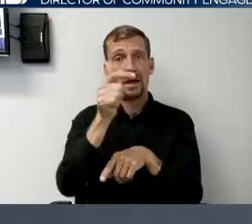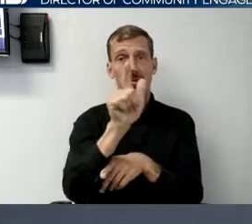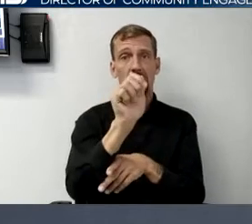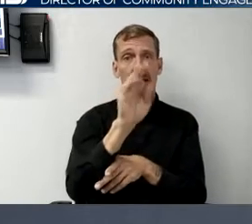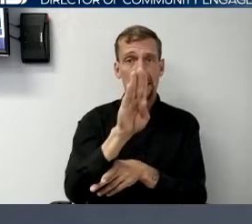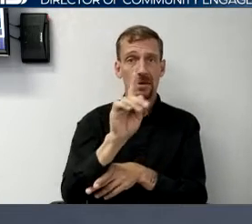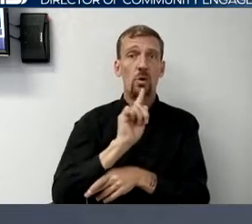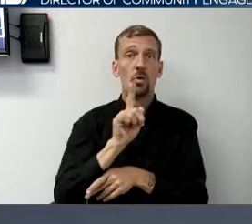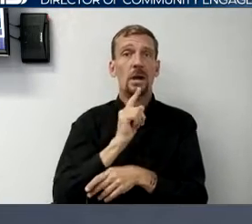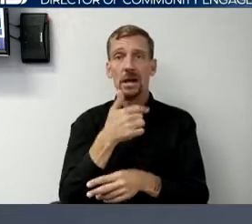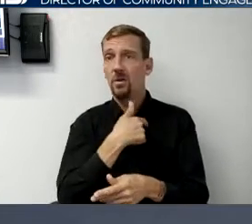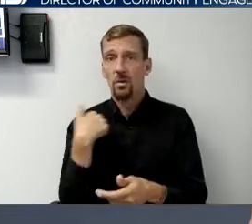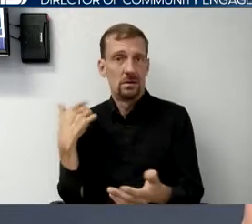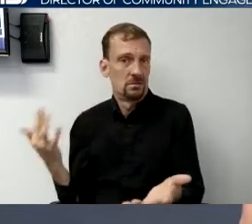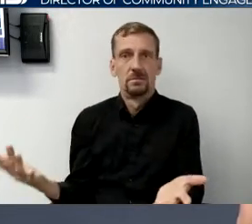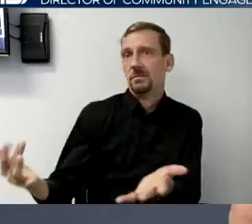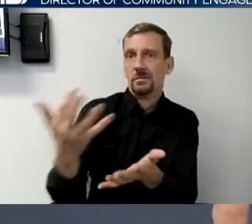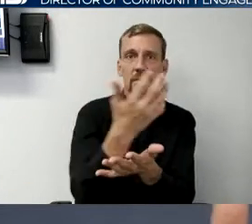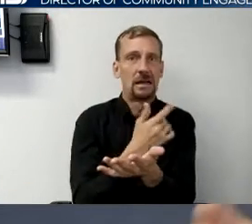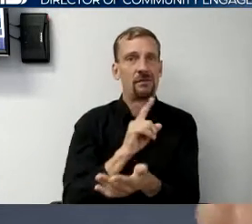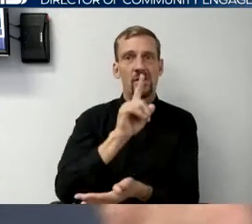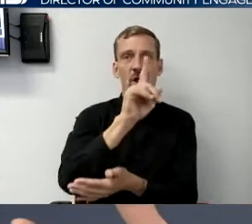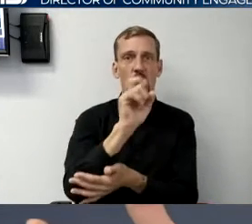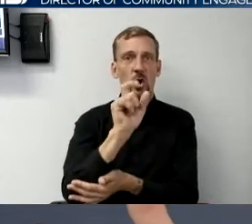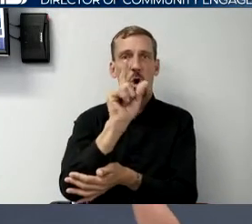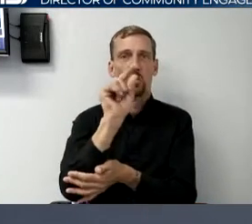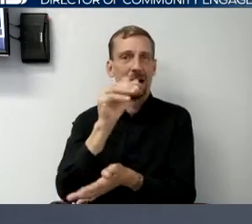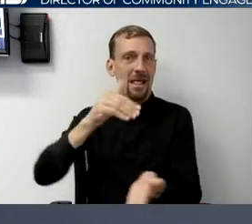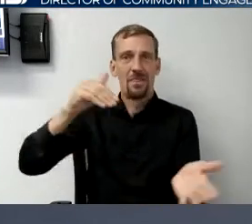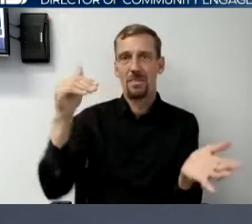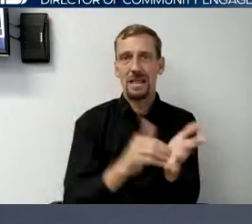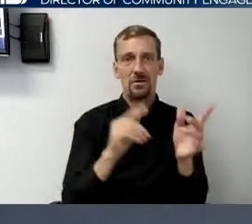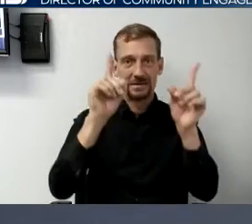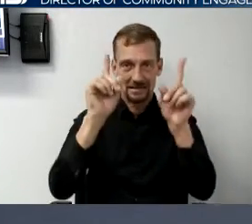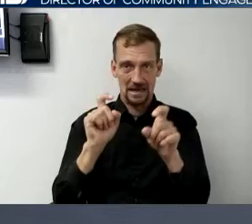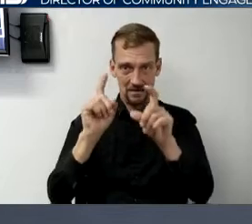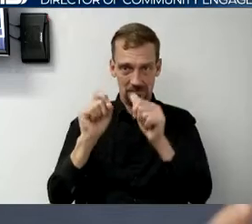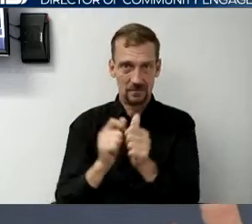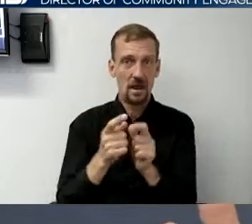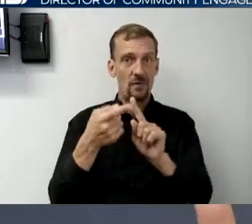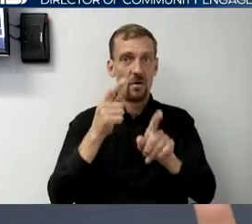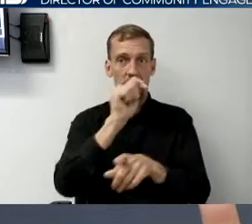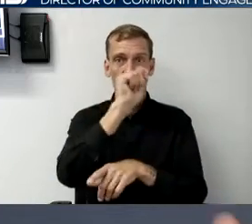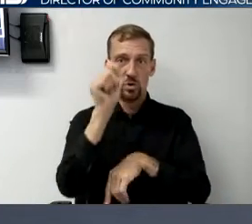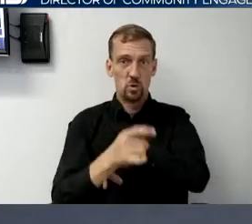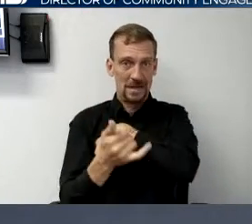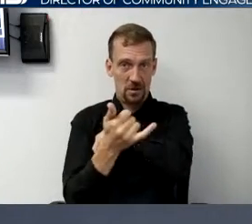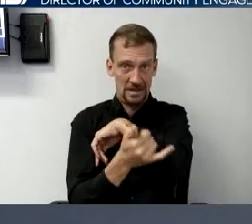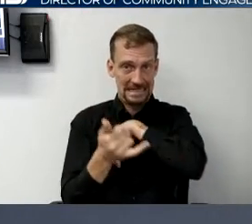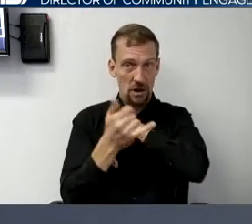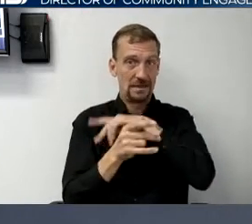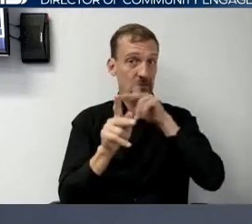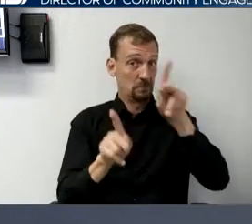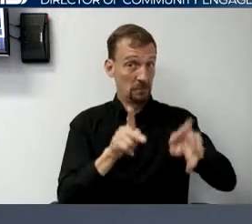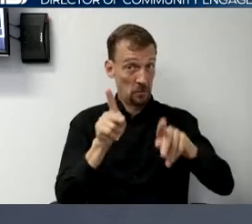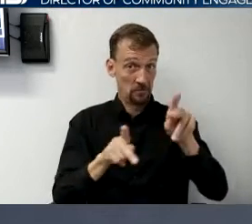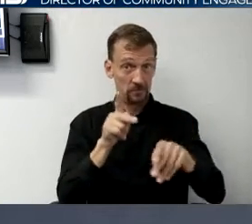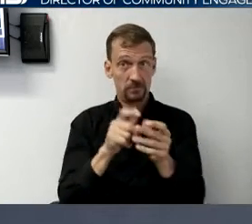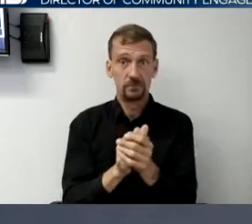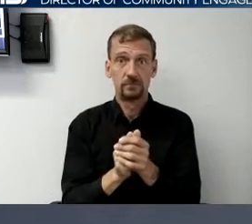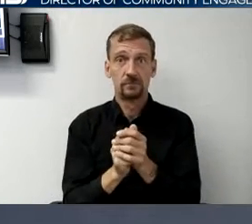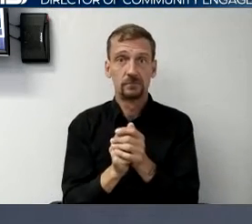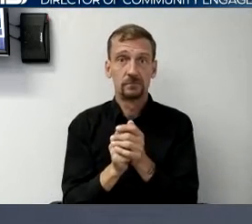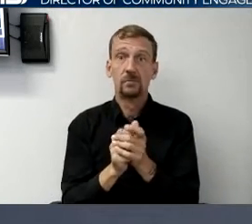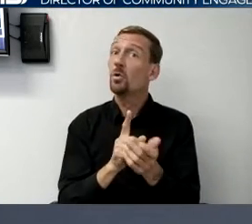collectively, we've performed 120,000 tests of Tulare County residents. And so is it